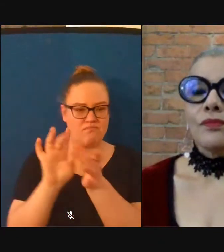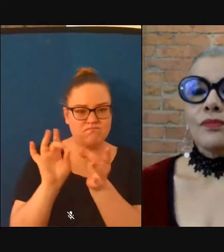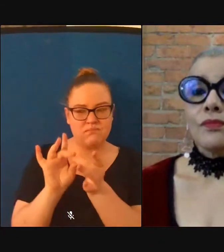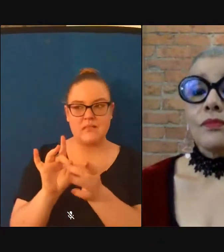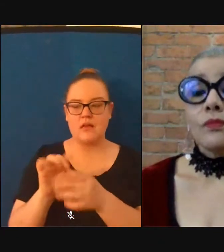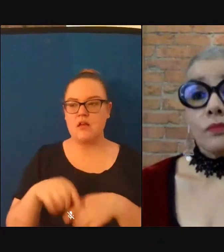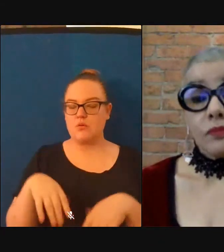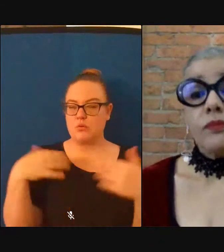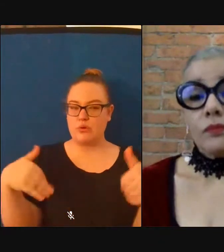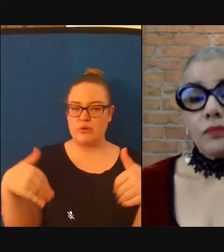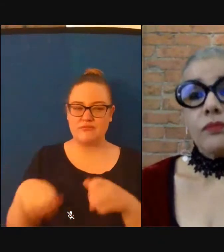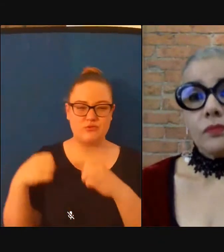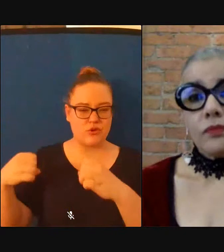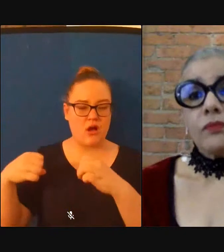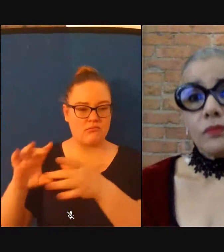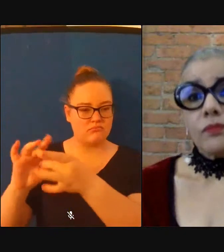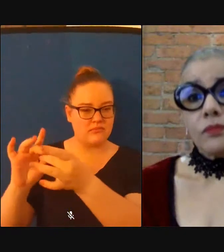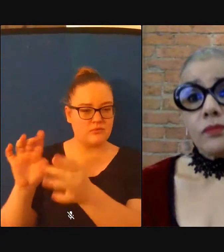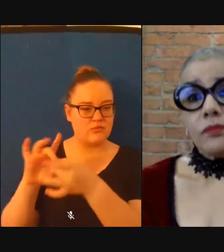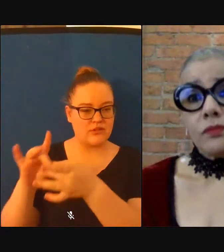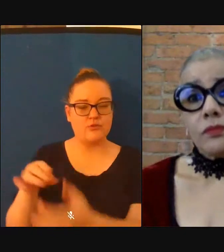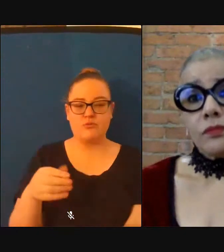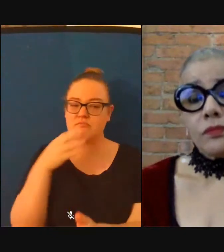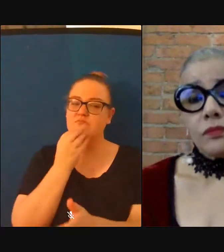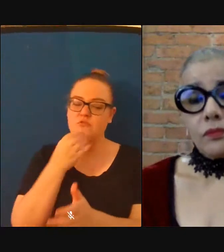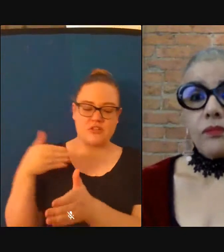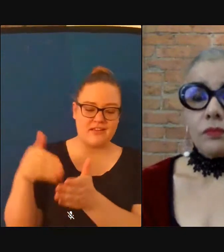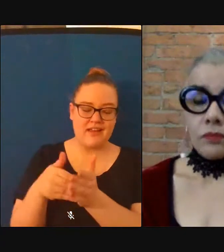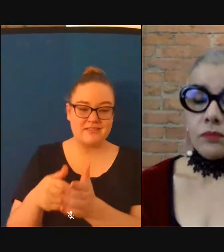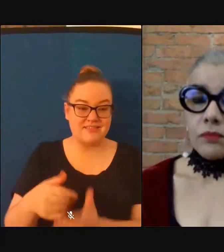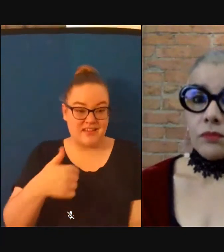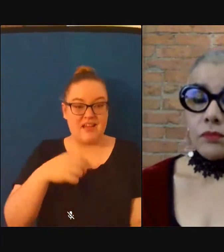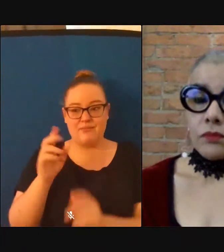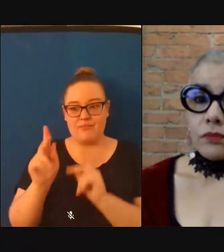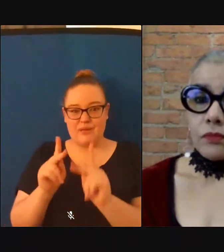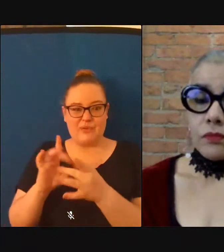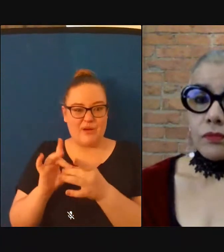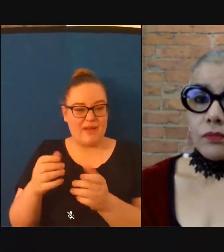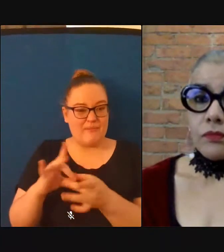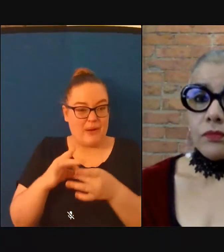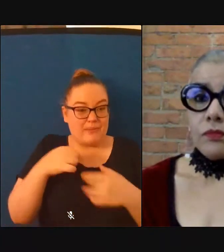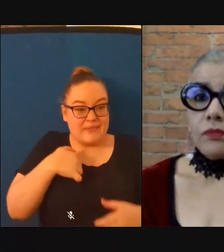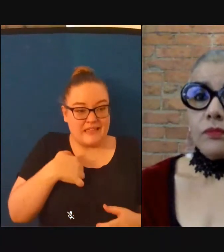target personally, and certainly people I love and know became targets as well.